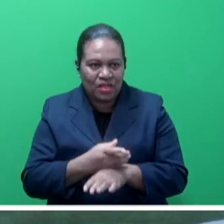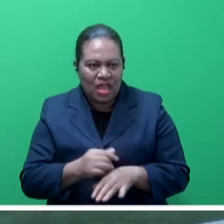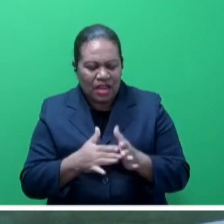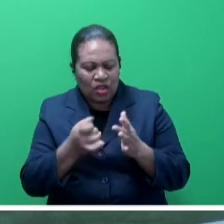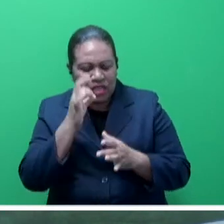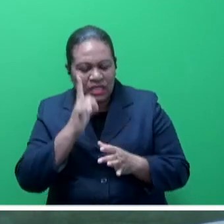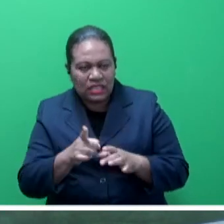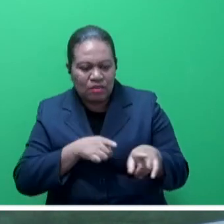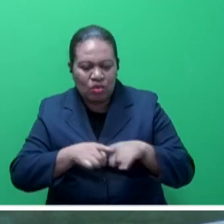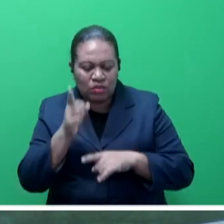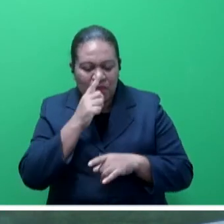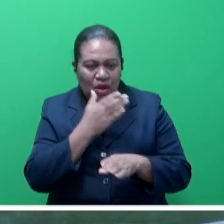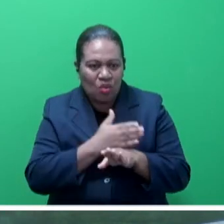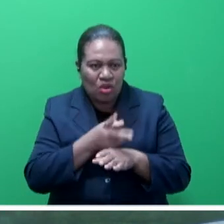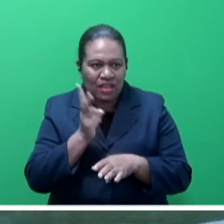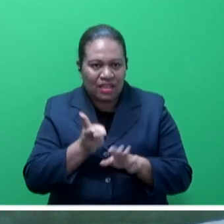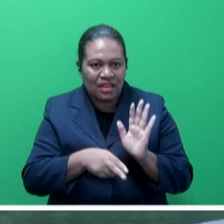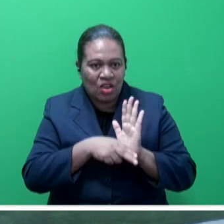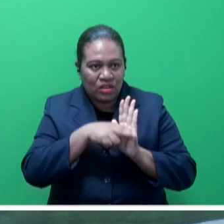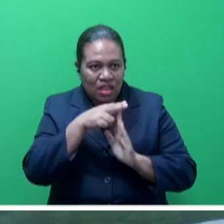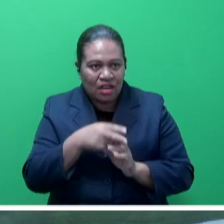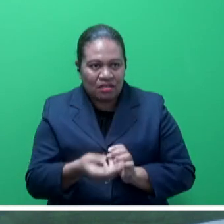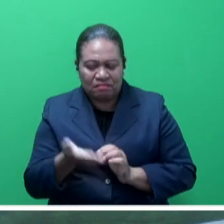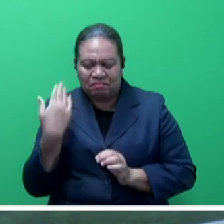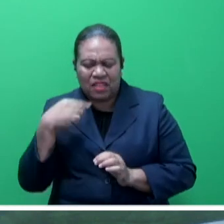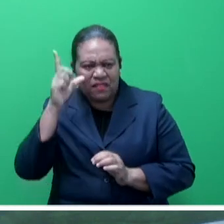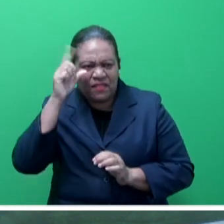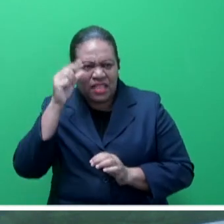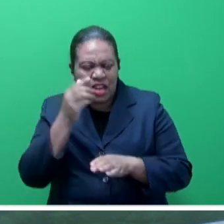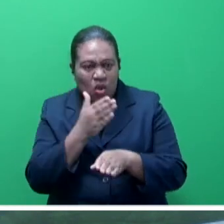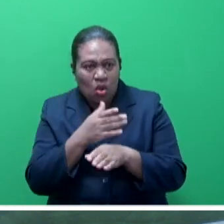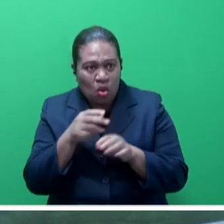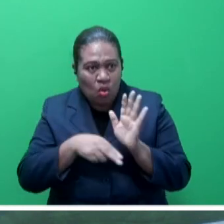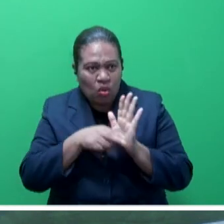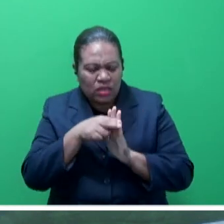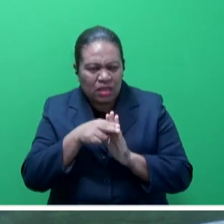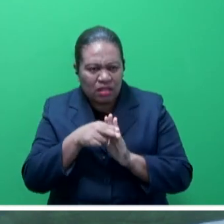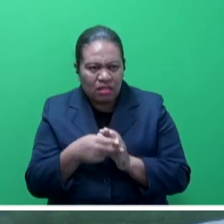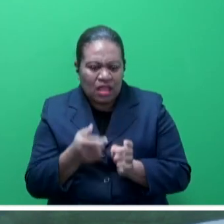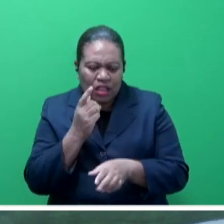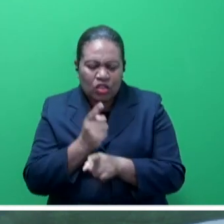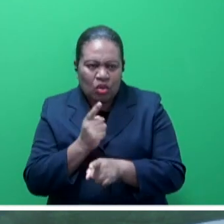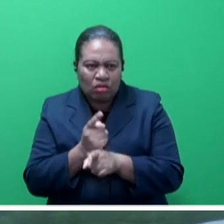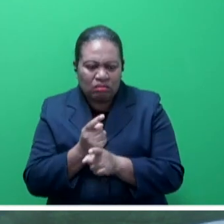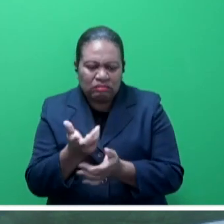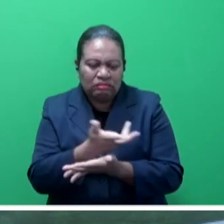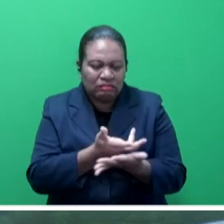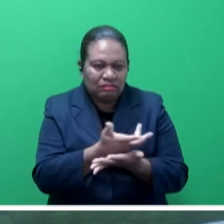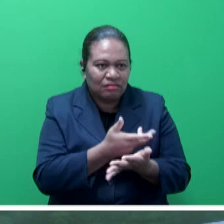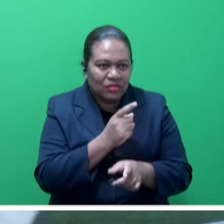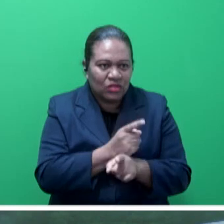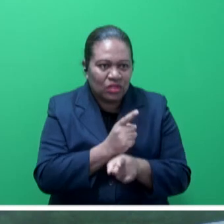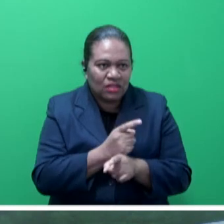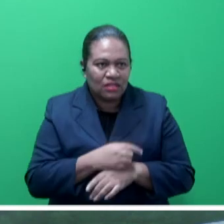sector are returning to their jobs. I was at the Fijian hotel a couple of weeks ago, just talking to people, who are the lifeguards at the